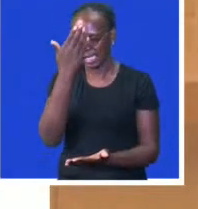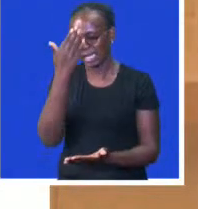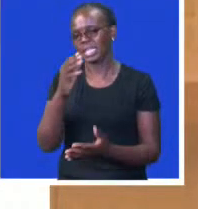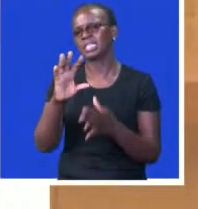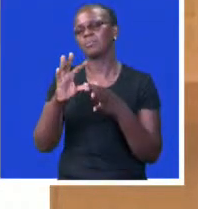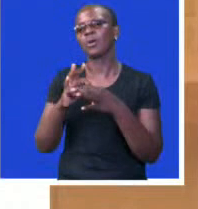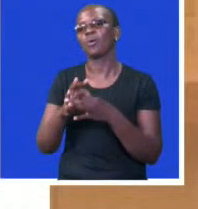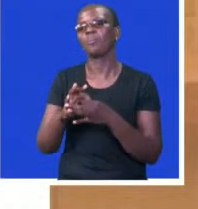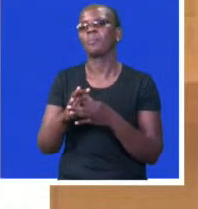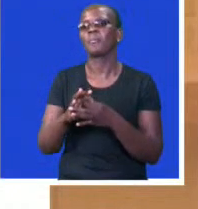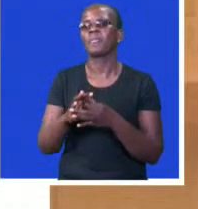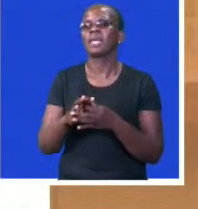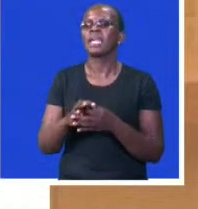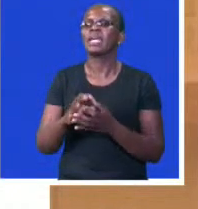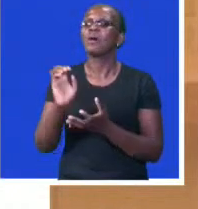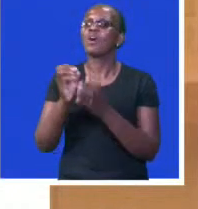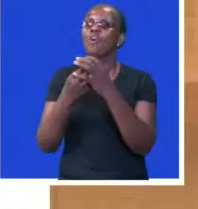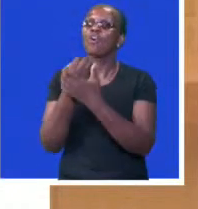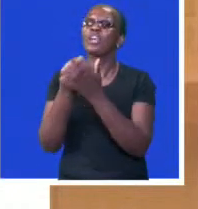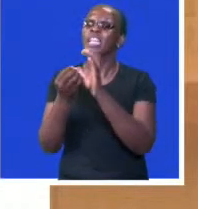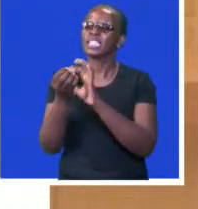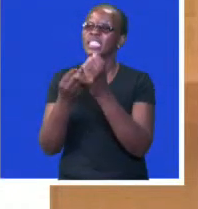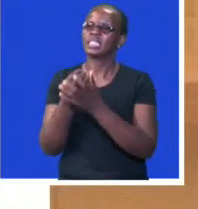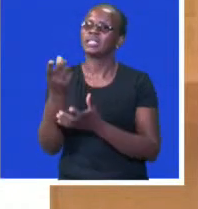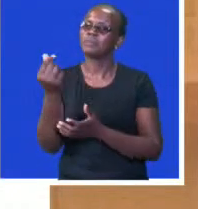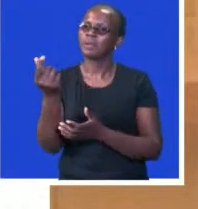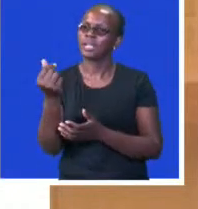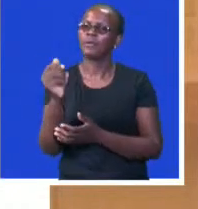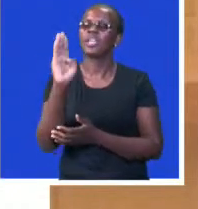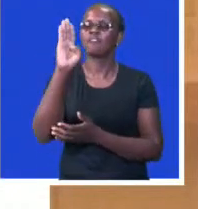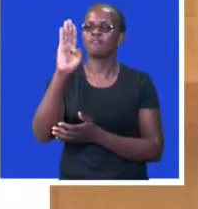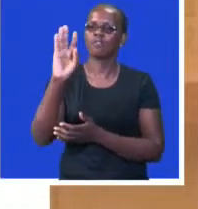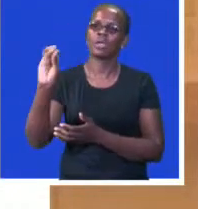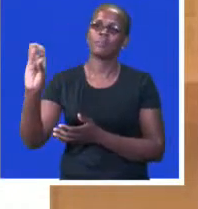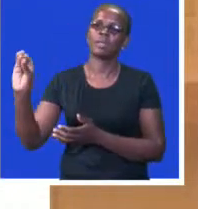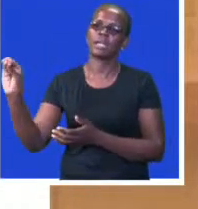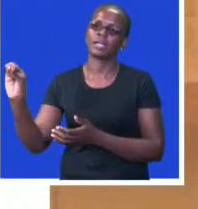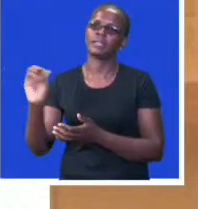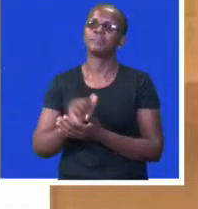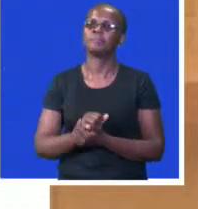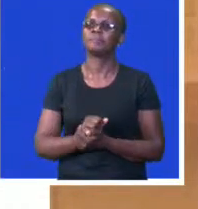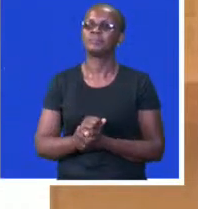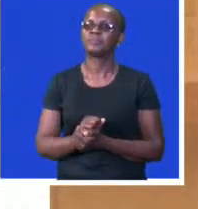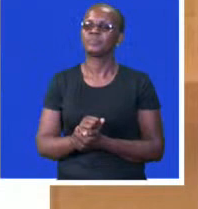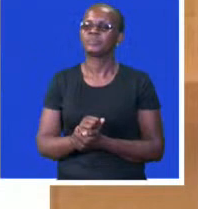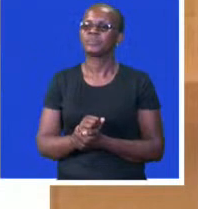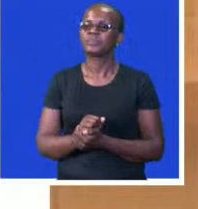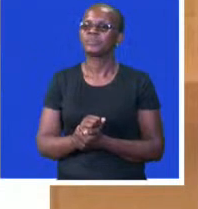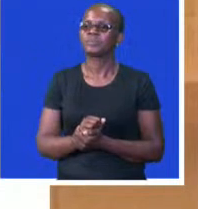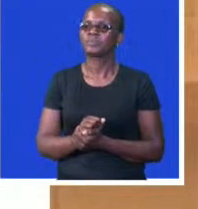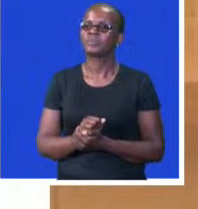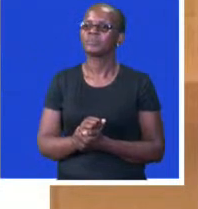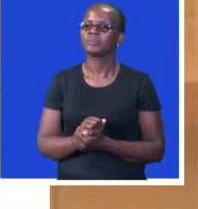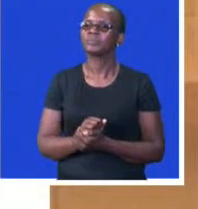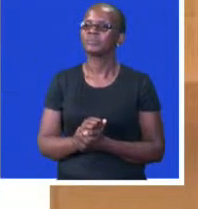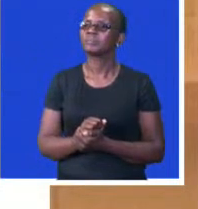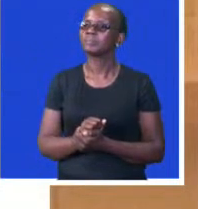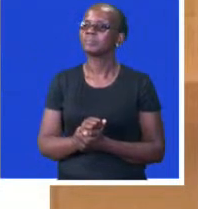the oranges cost 4 emalangeni, which means in the place of the snacks, we have the